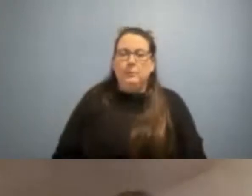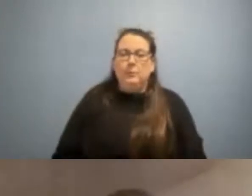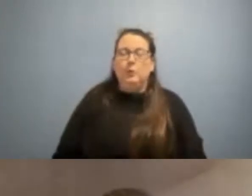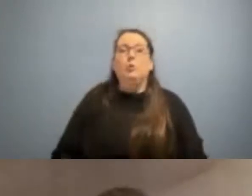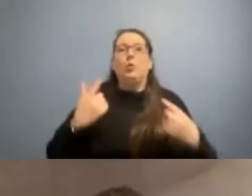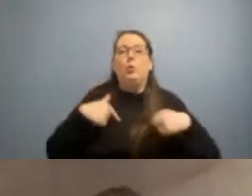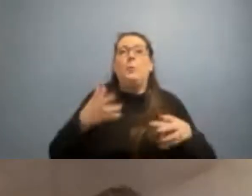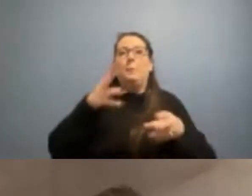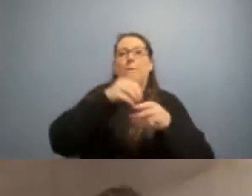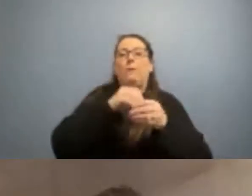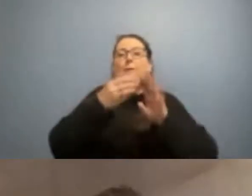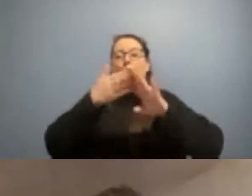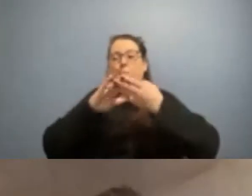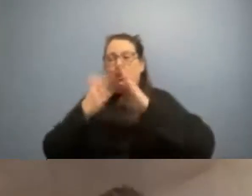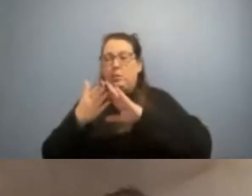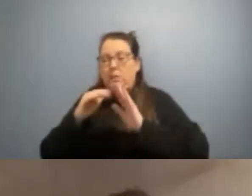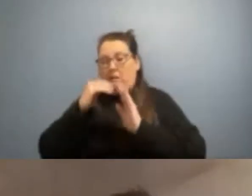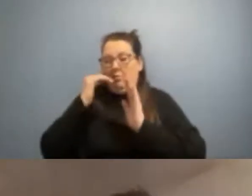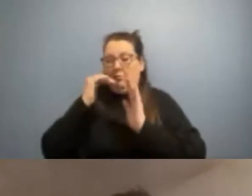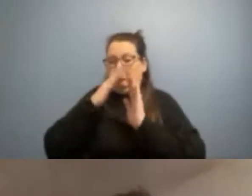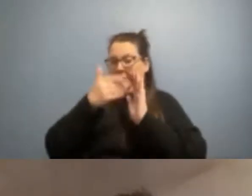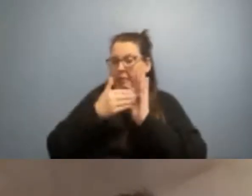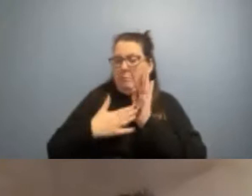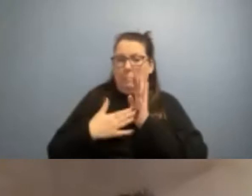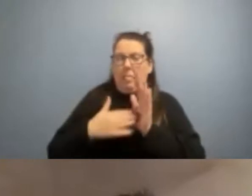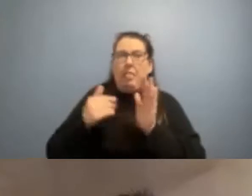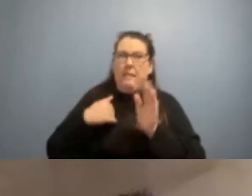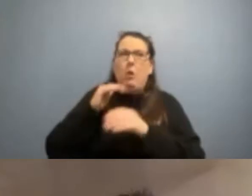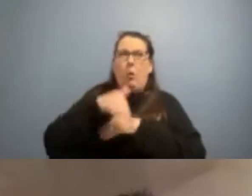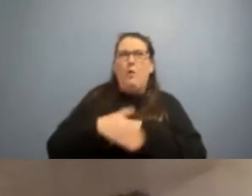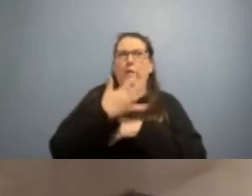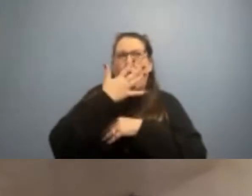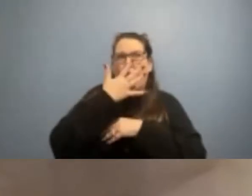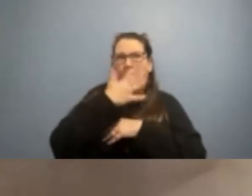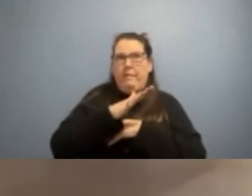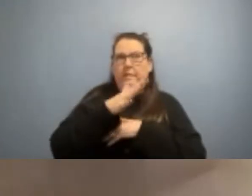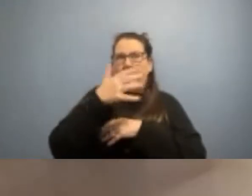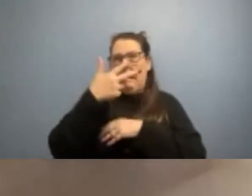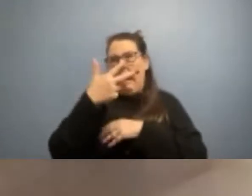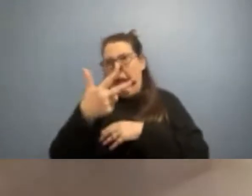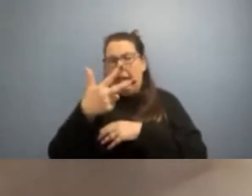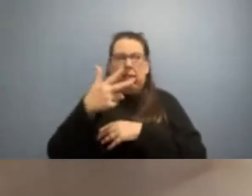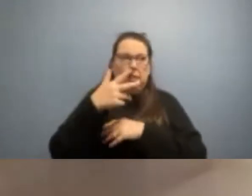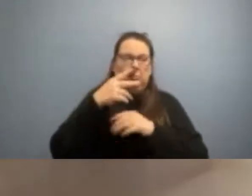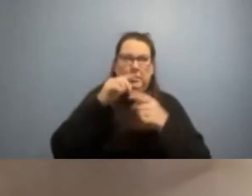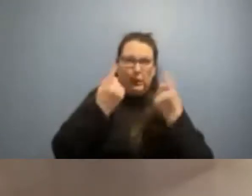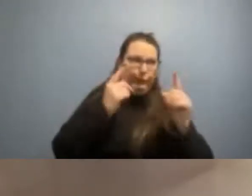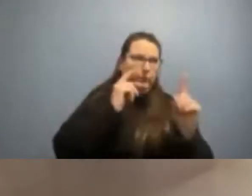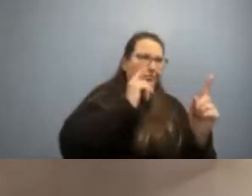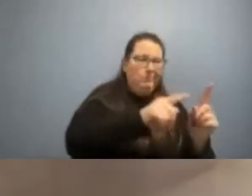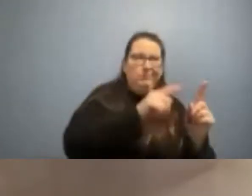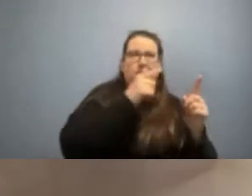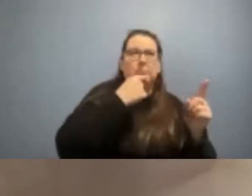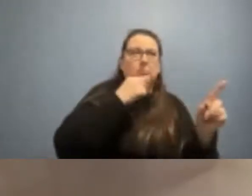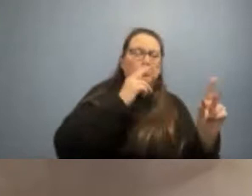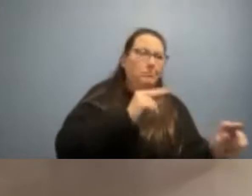community over the last few months. I have done over 58 information sessions with various communities. So we do roughly a